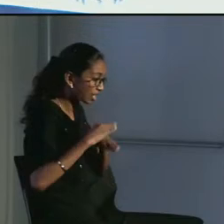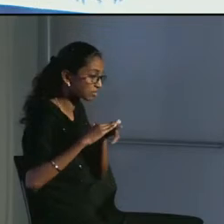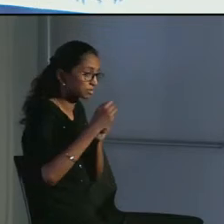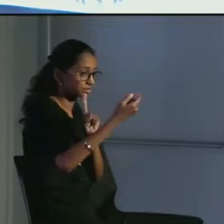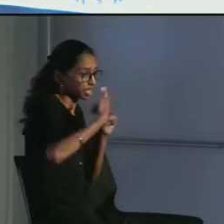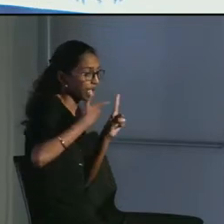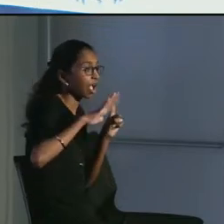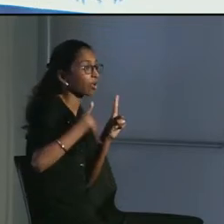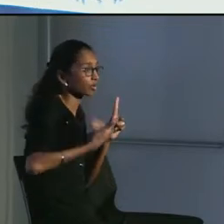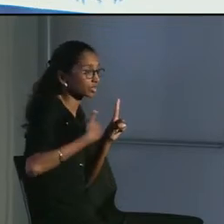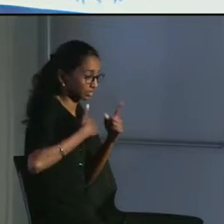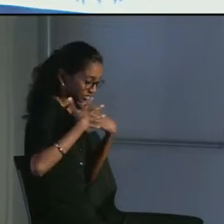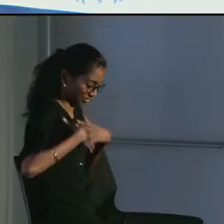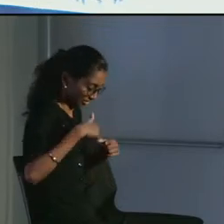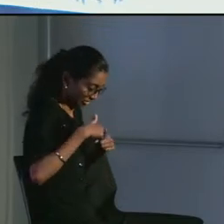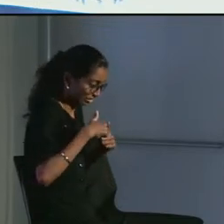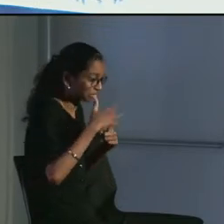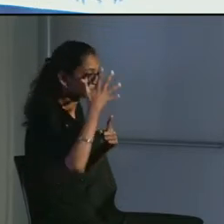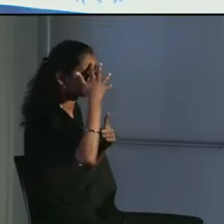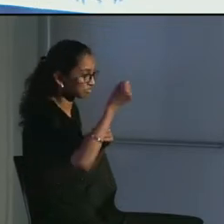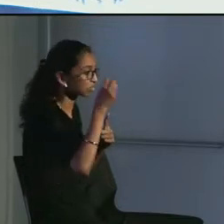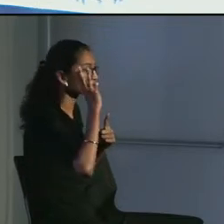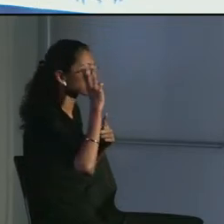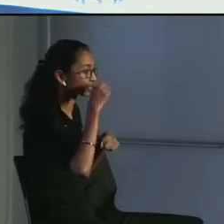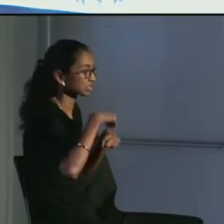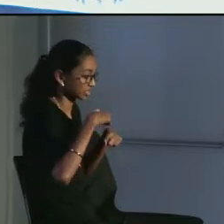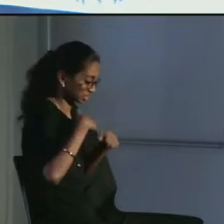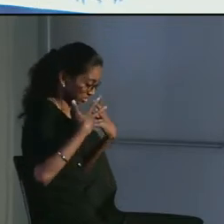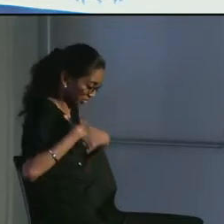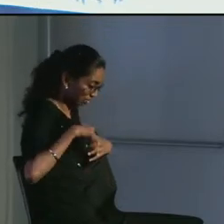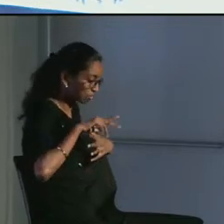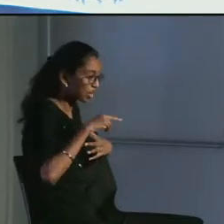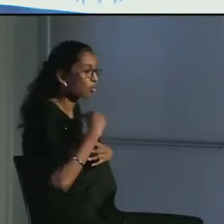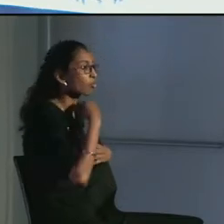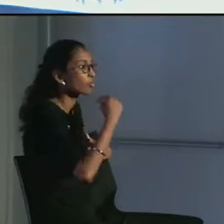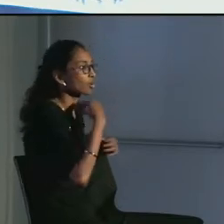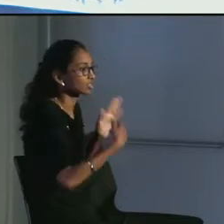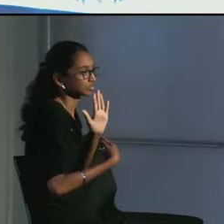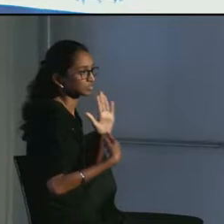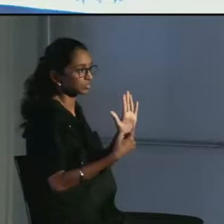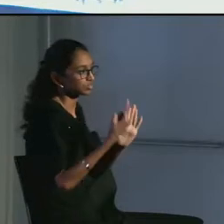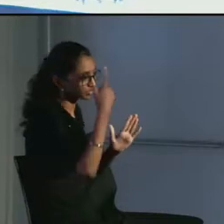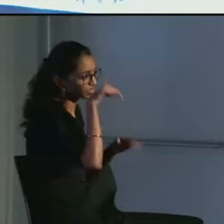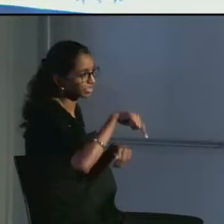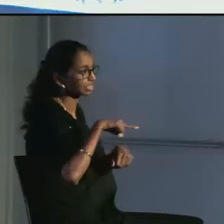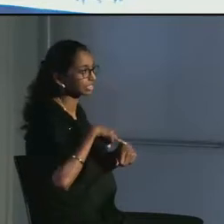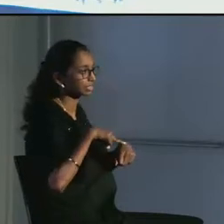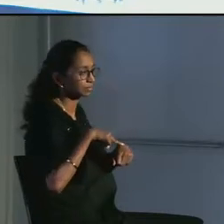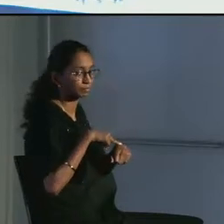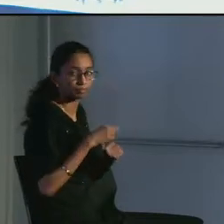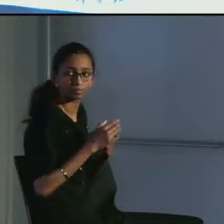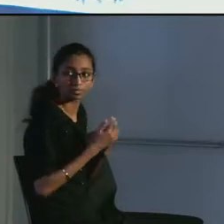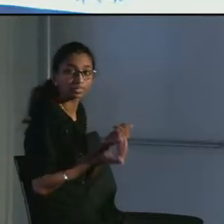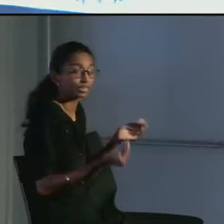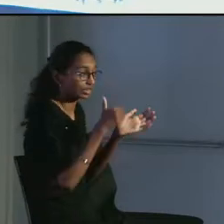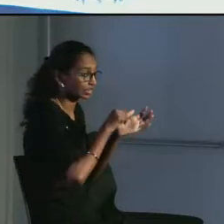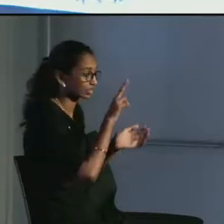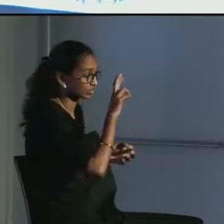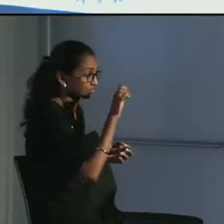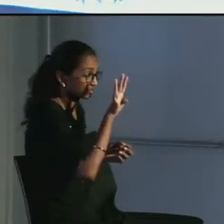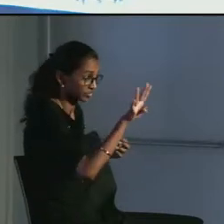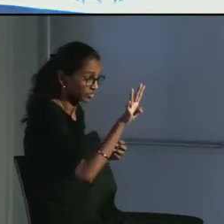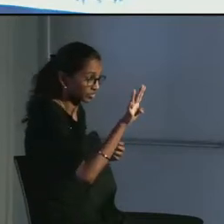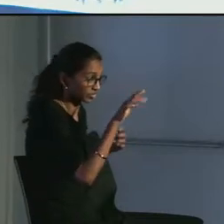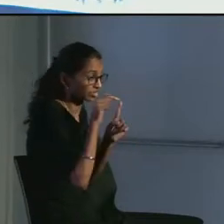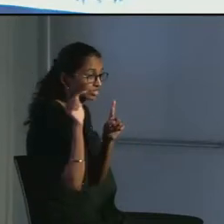that garment is memory, is witness, is voice to that moment. Again, our 2004 version